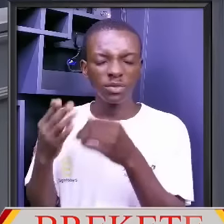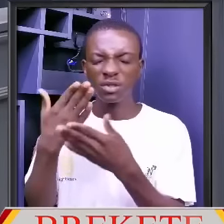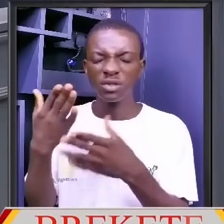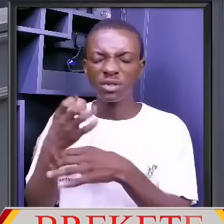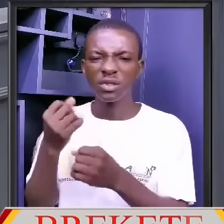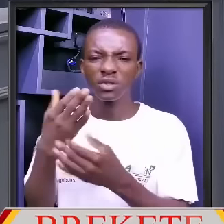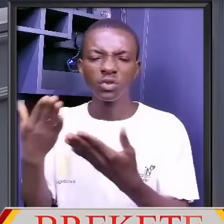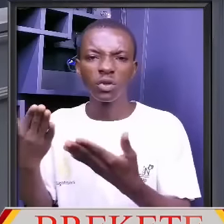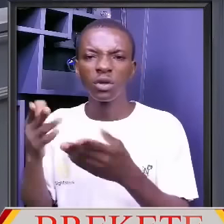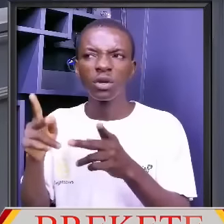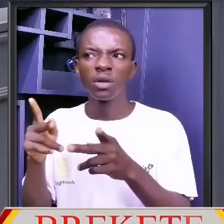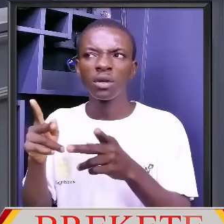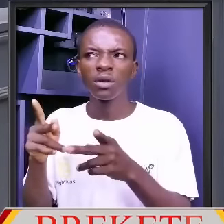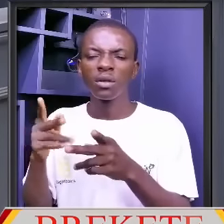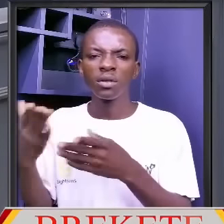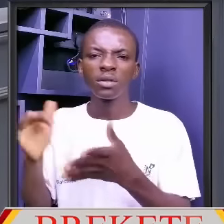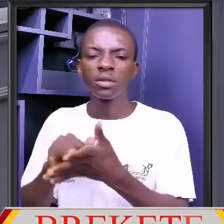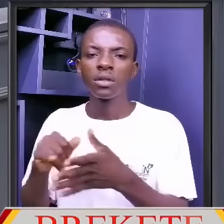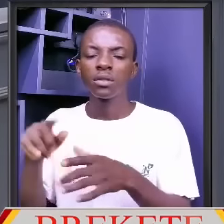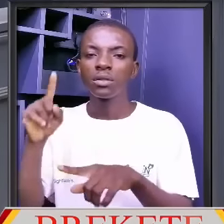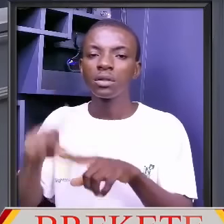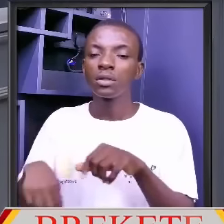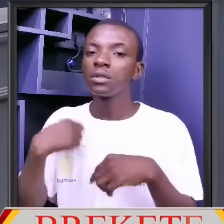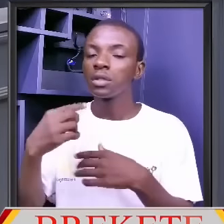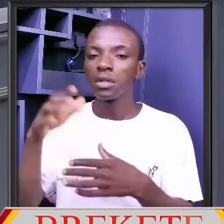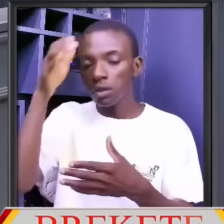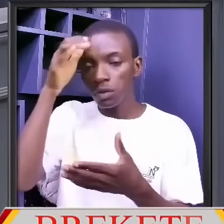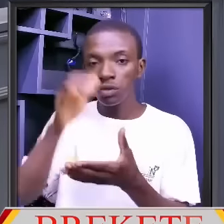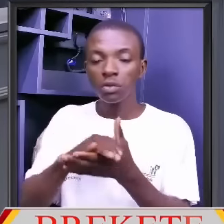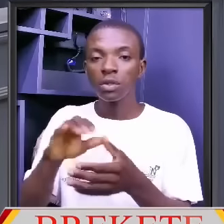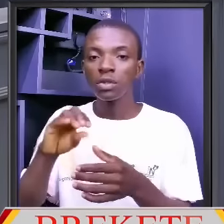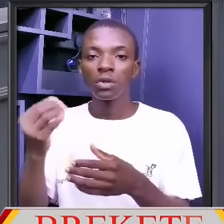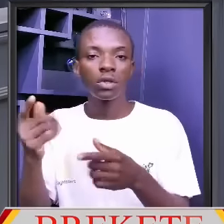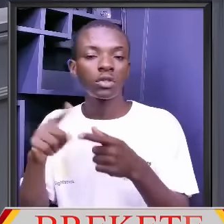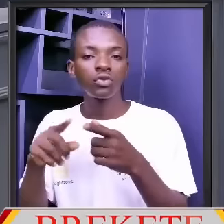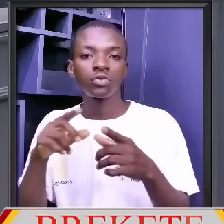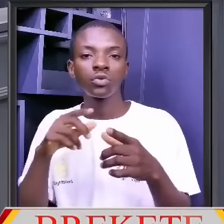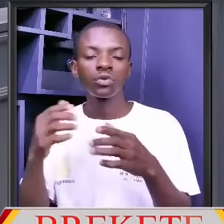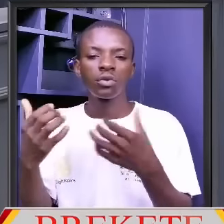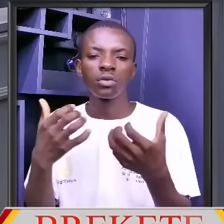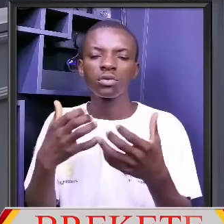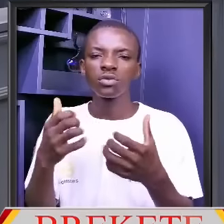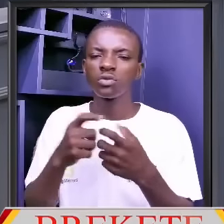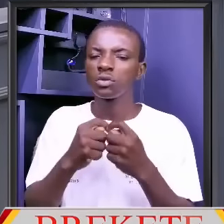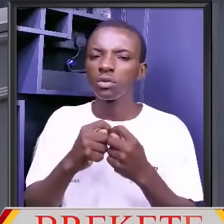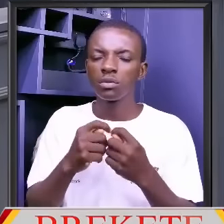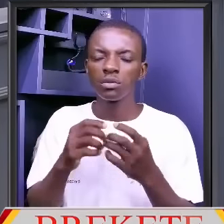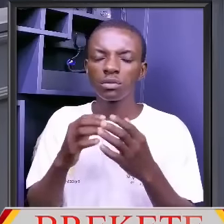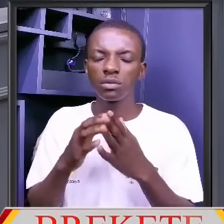She gets some things where she no go fit tell the husband in order not to cause problem.